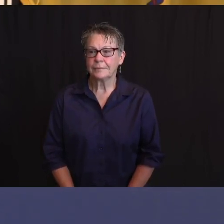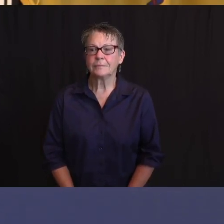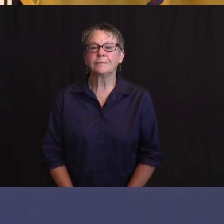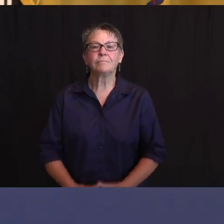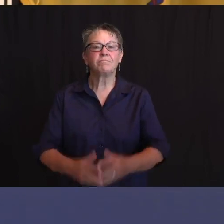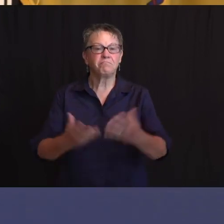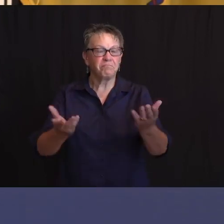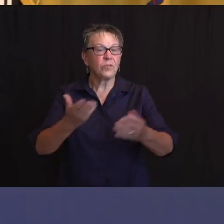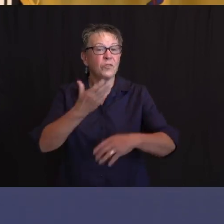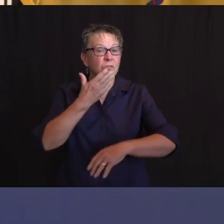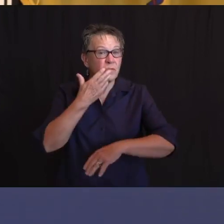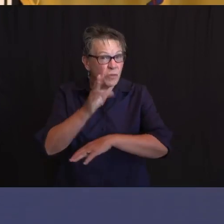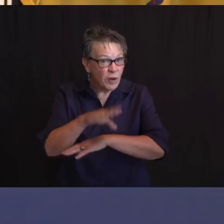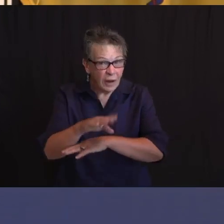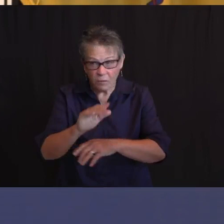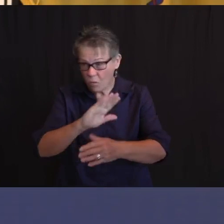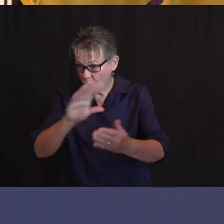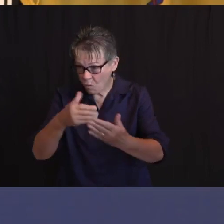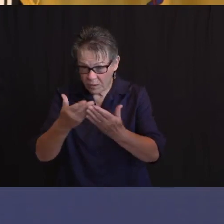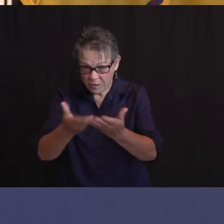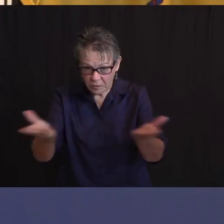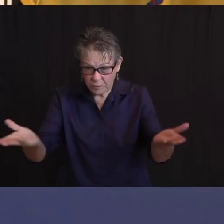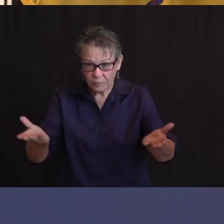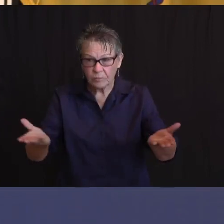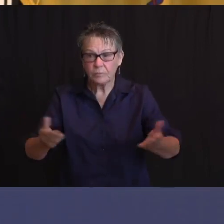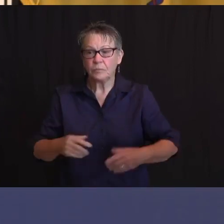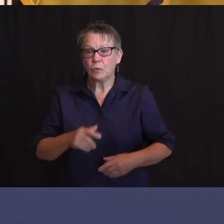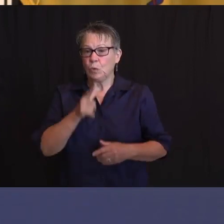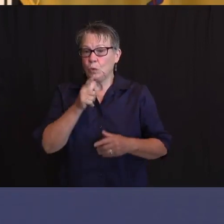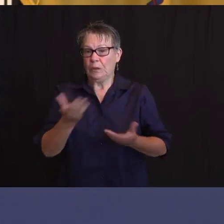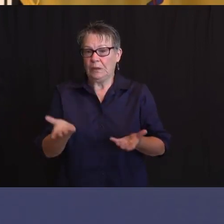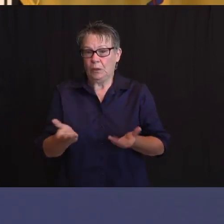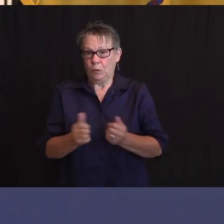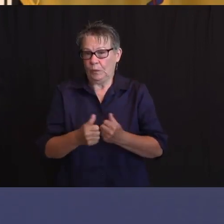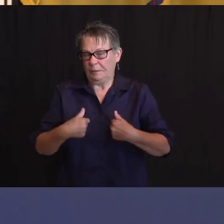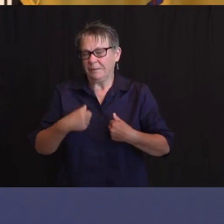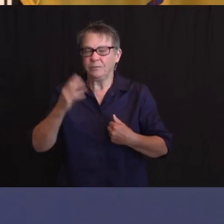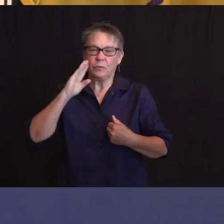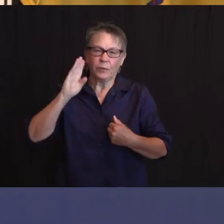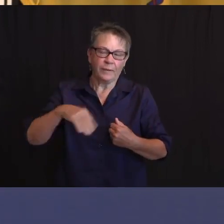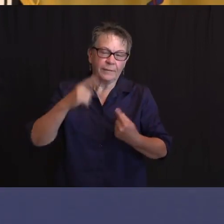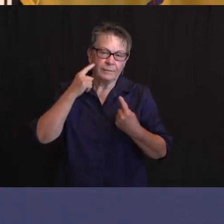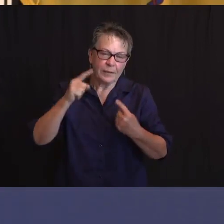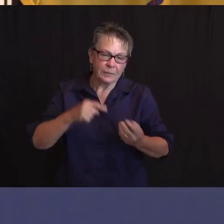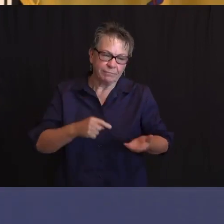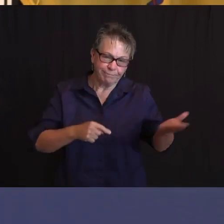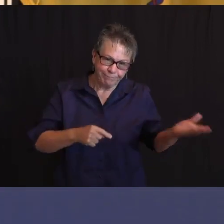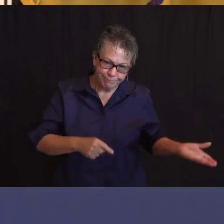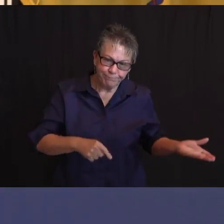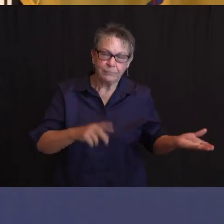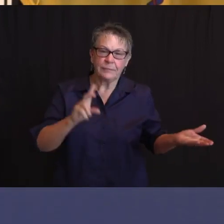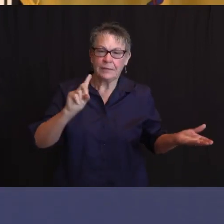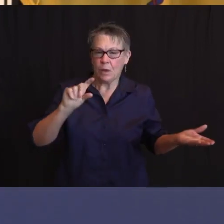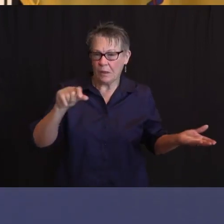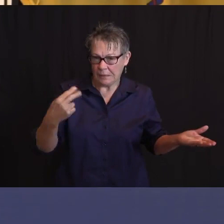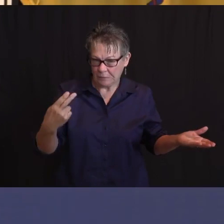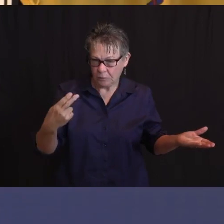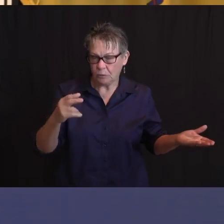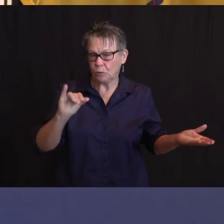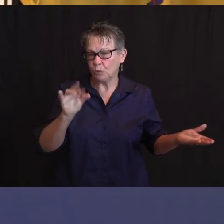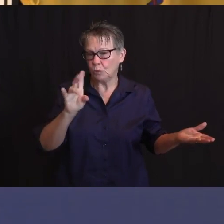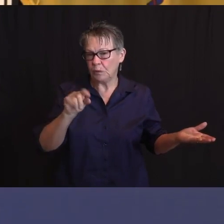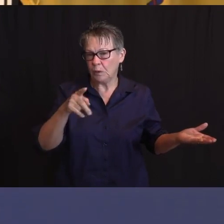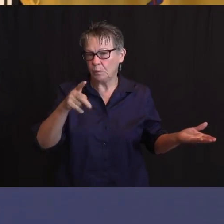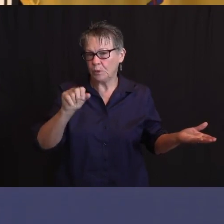Good afternoon, everyone. I'm joined by the woman to my right who needs no introduction, the Commissioner of the Department of Health, Judy Persicelli. To her right, another